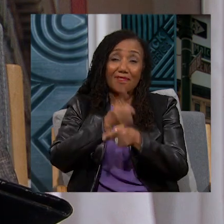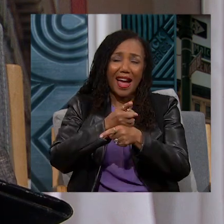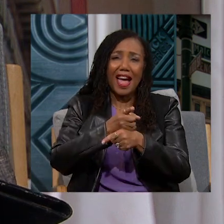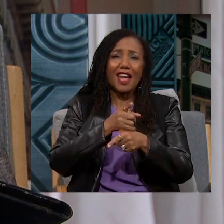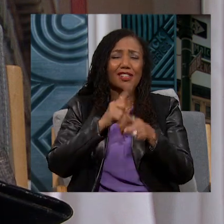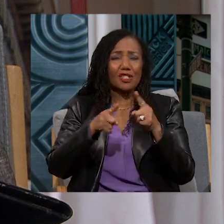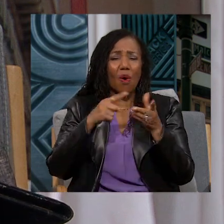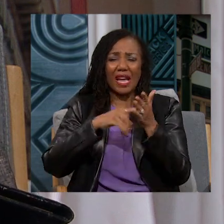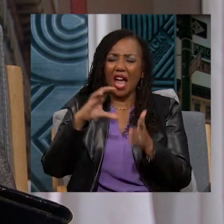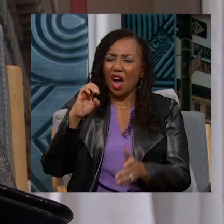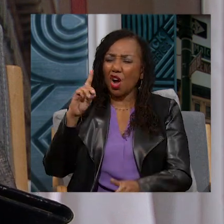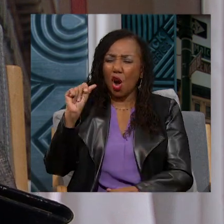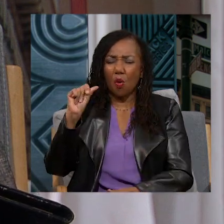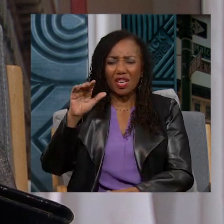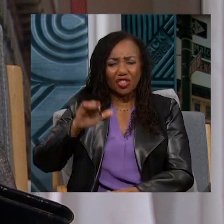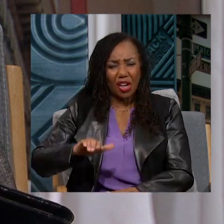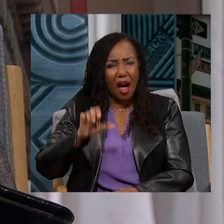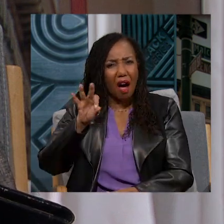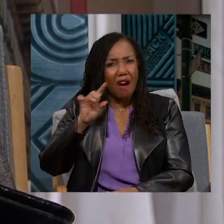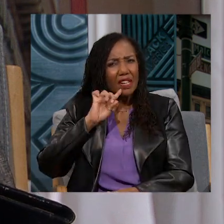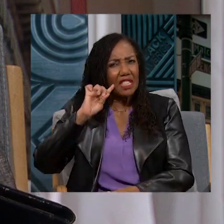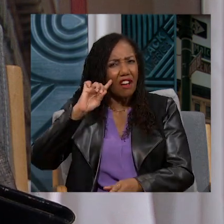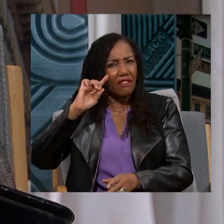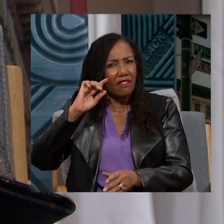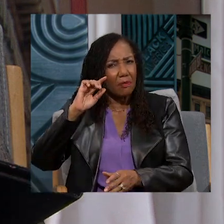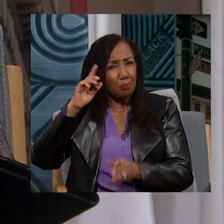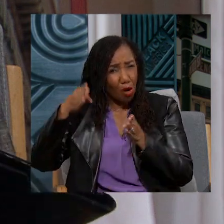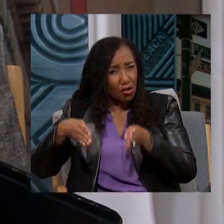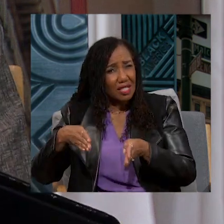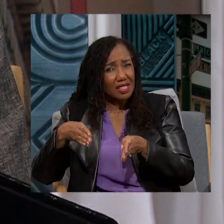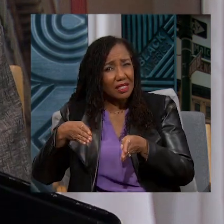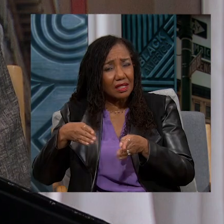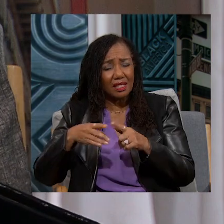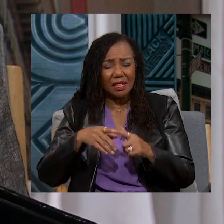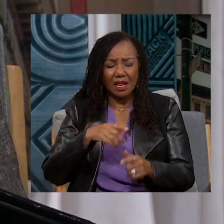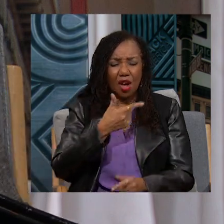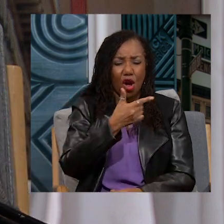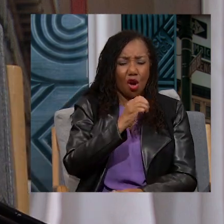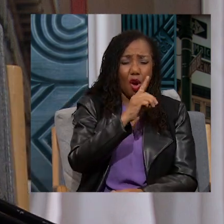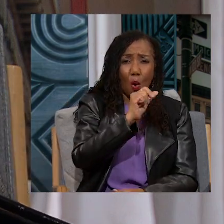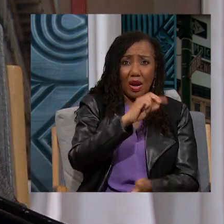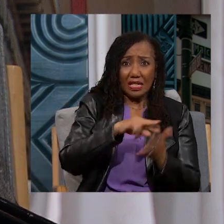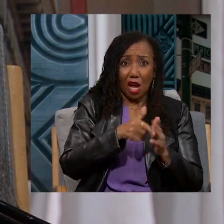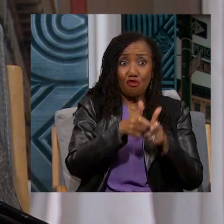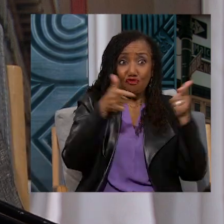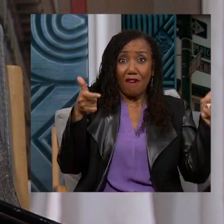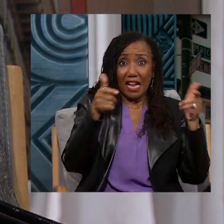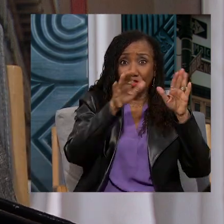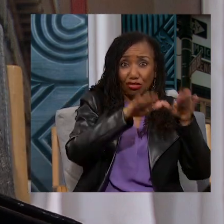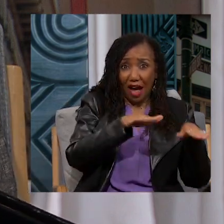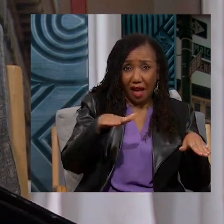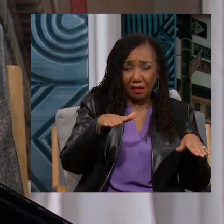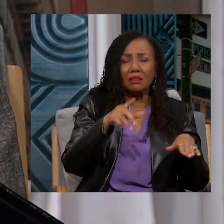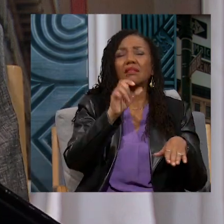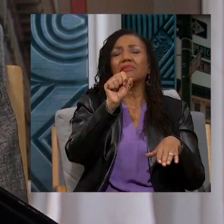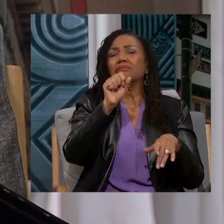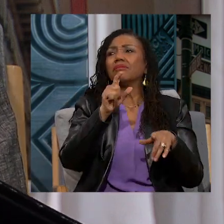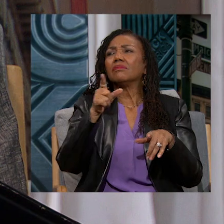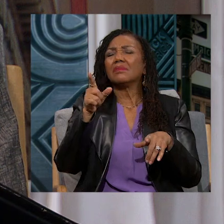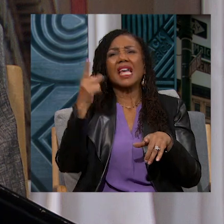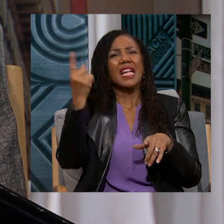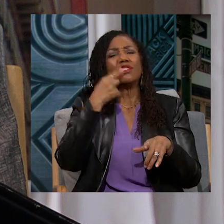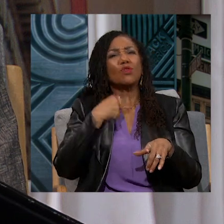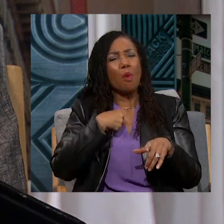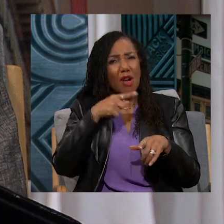so again, CODA is child of a deaf person. Yes. GODA is grandchild. Now, I'm told that you had